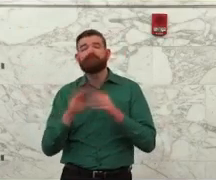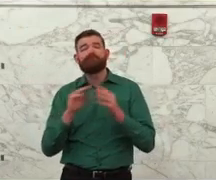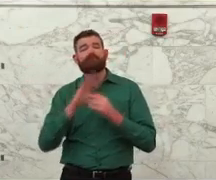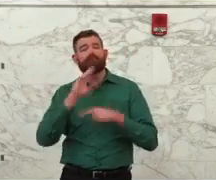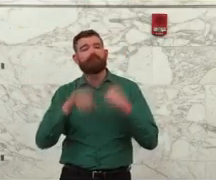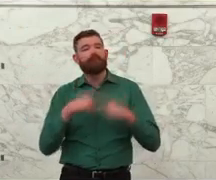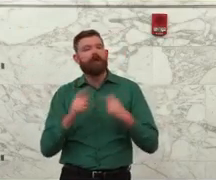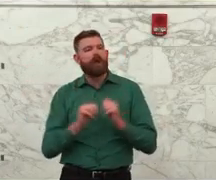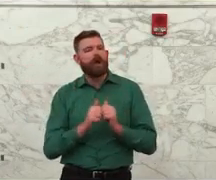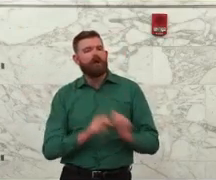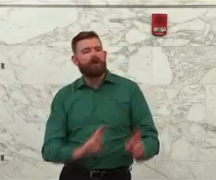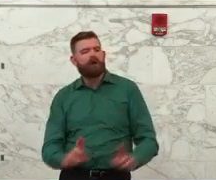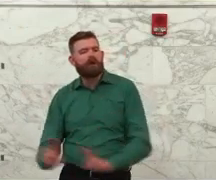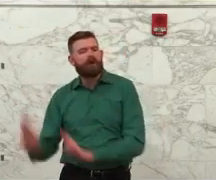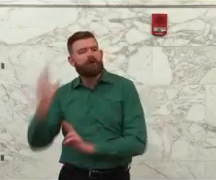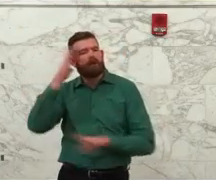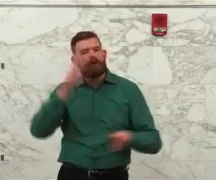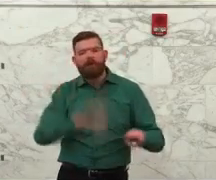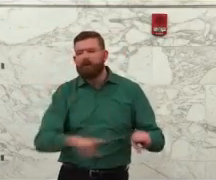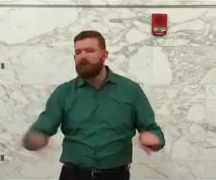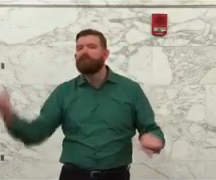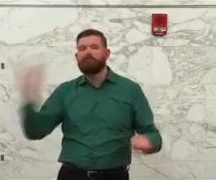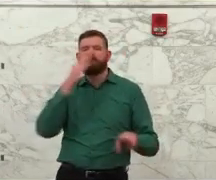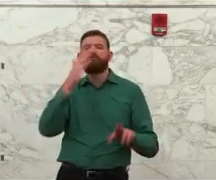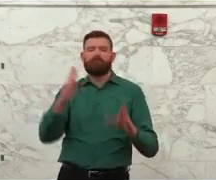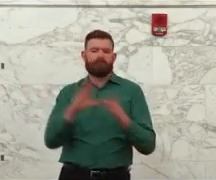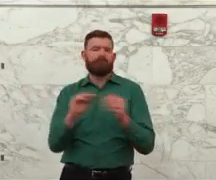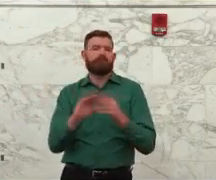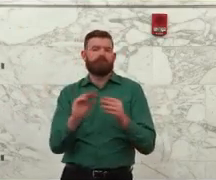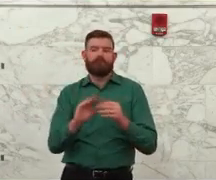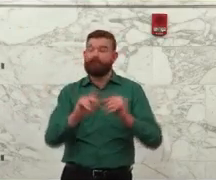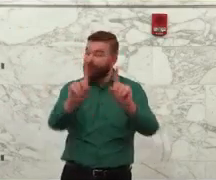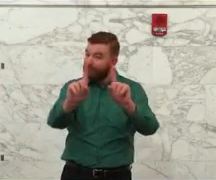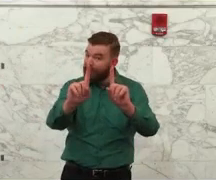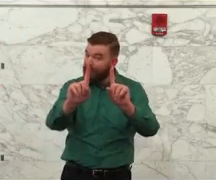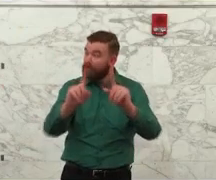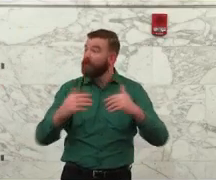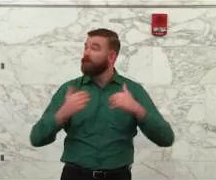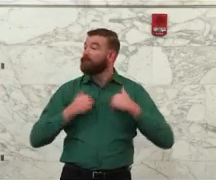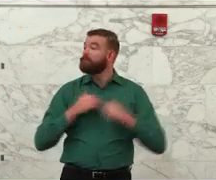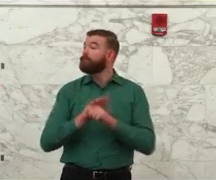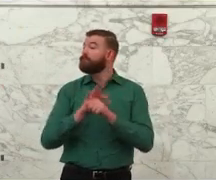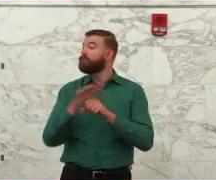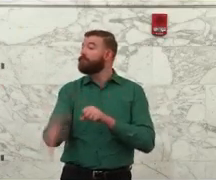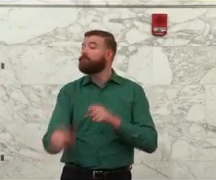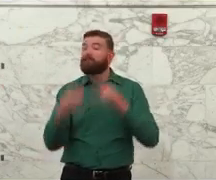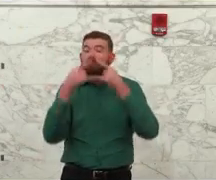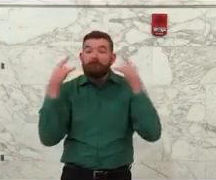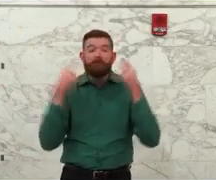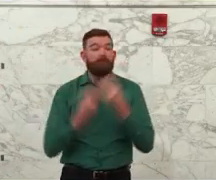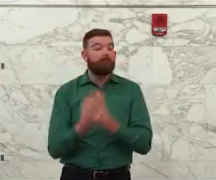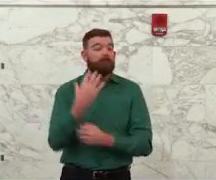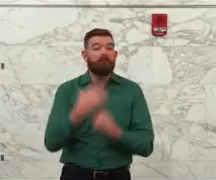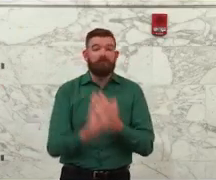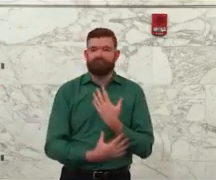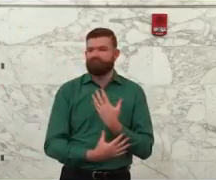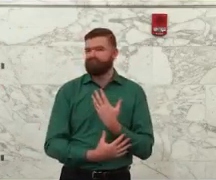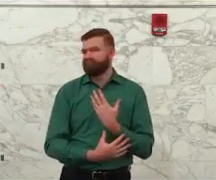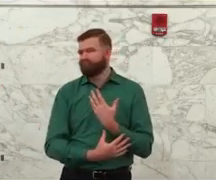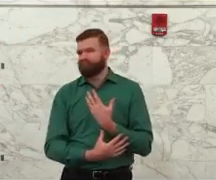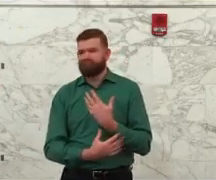and now, the so-called PPE, we're not remotely where we need to be. And we continue to uncover every single